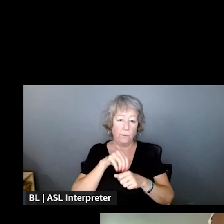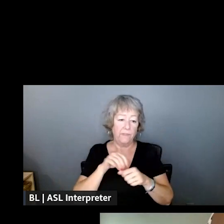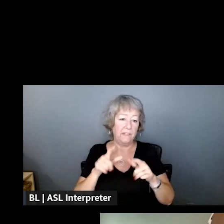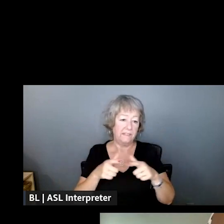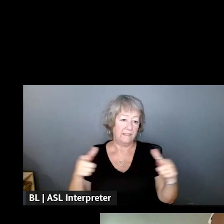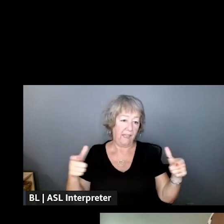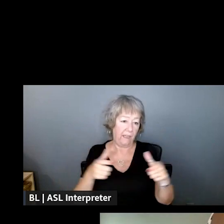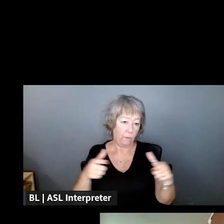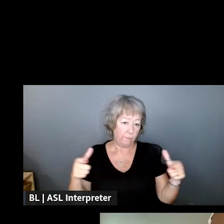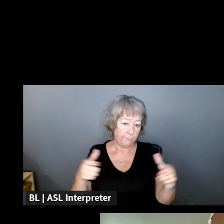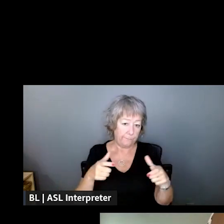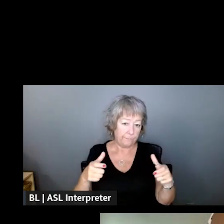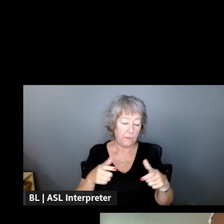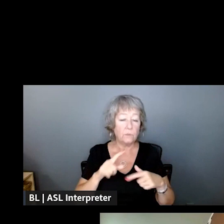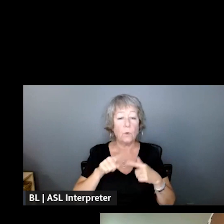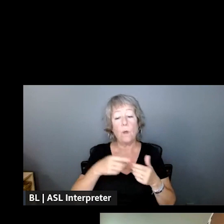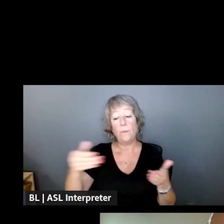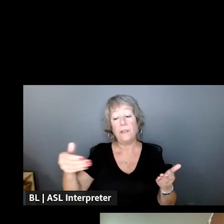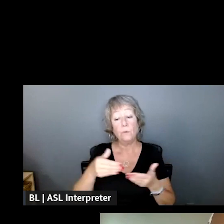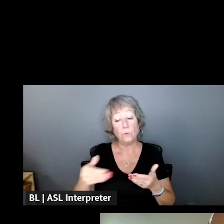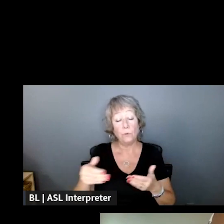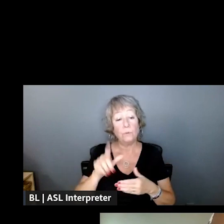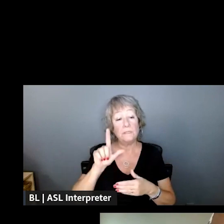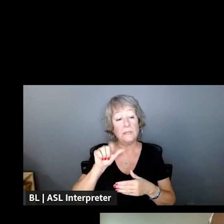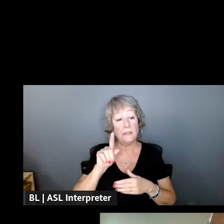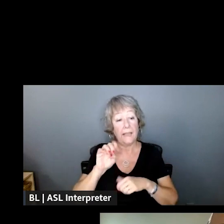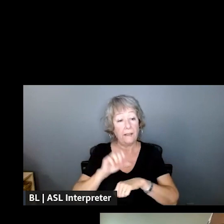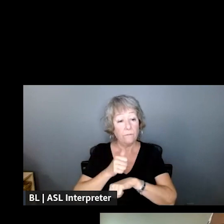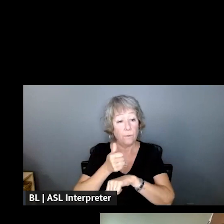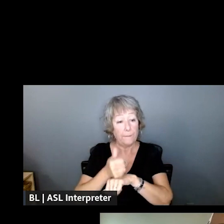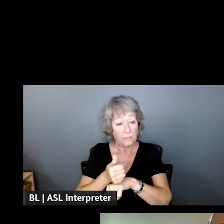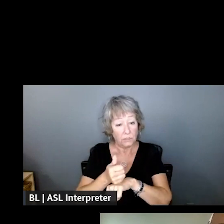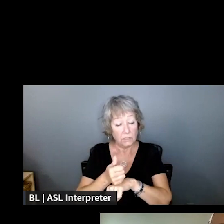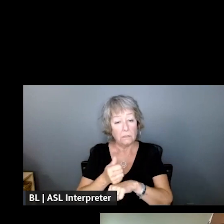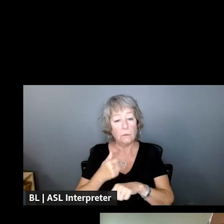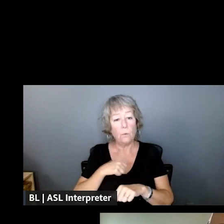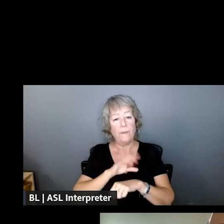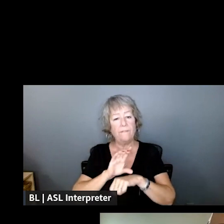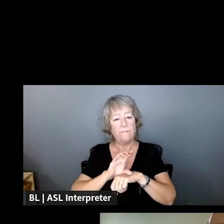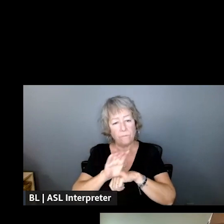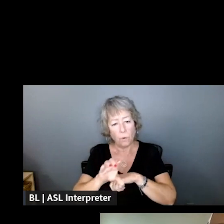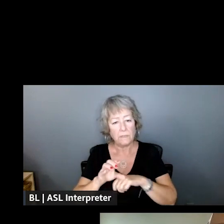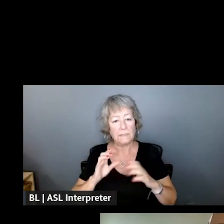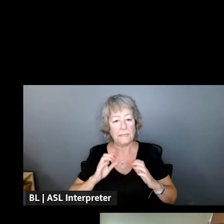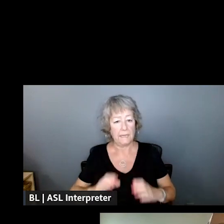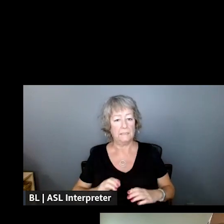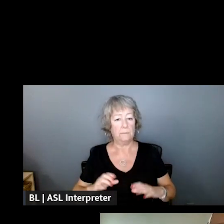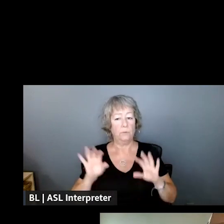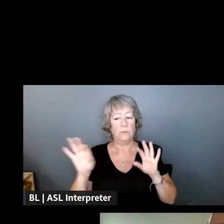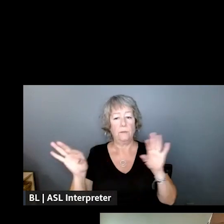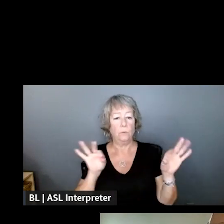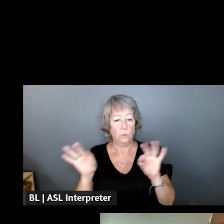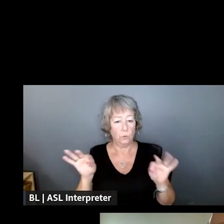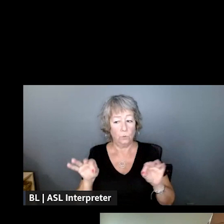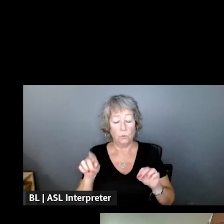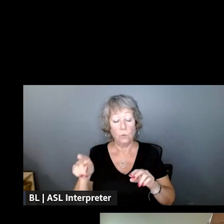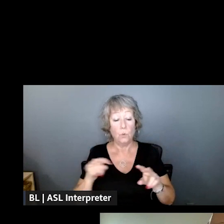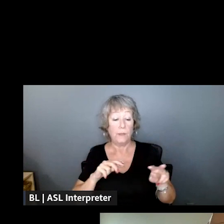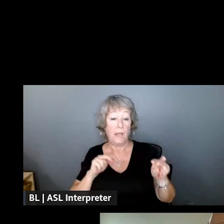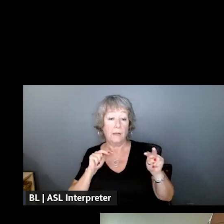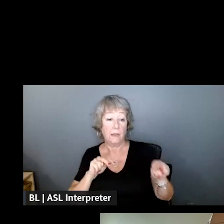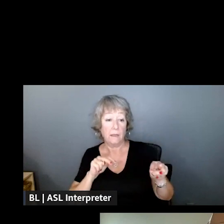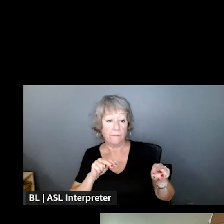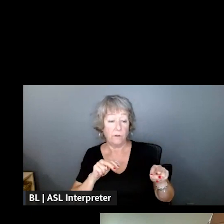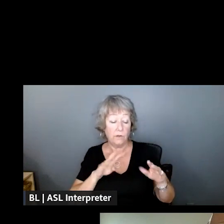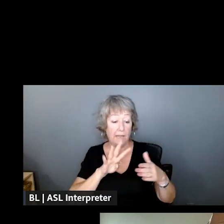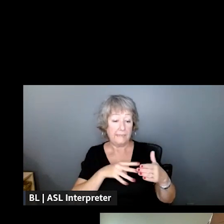So when we introduced Lake Formation, we forced customers to make a choice. You can govern a given